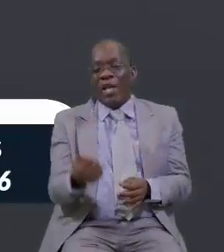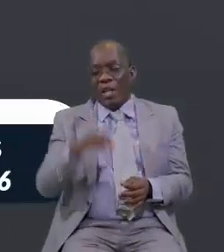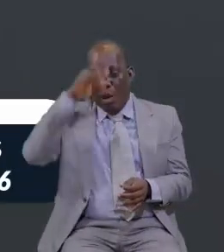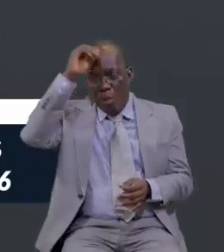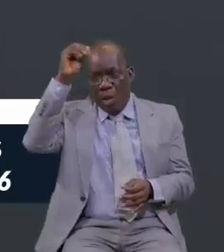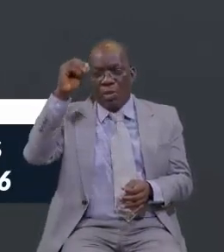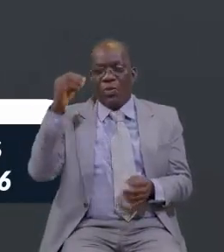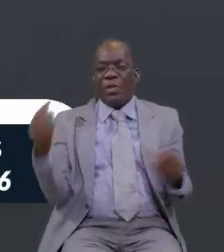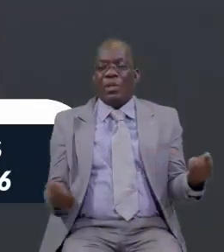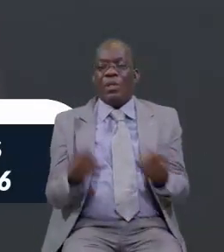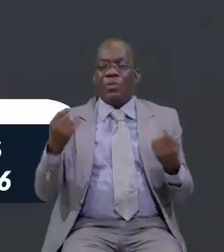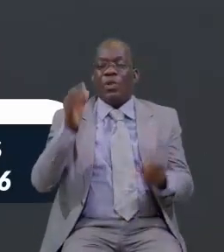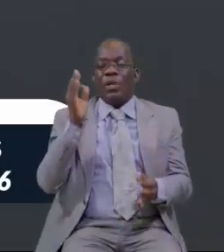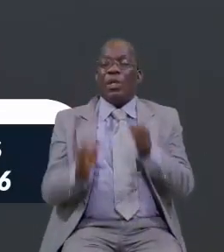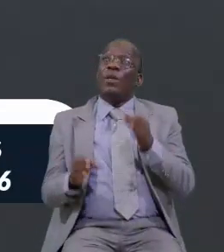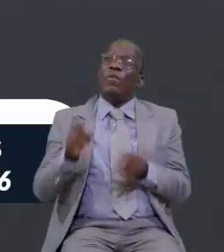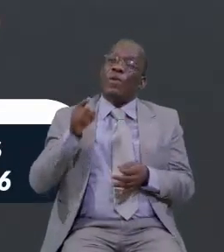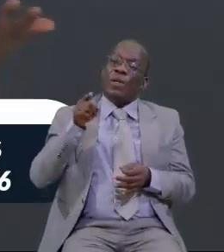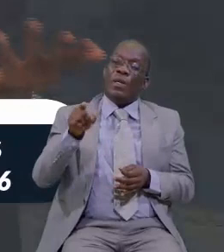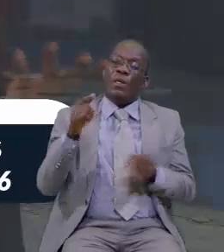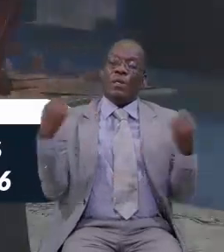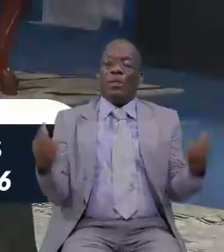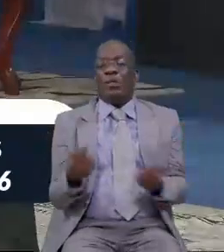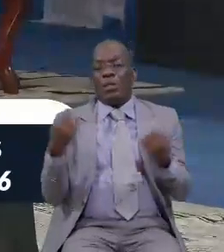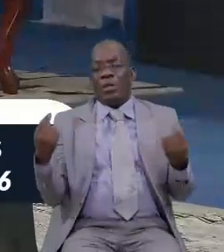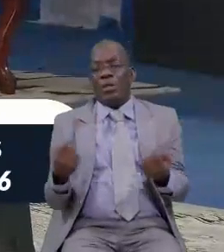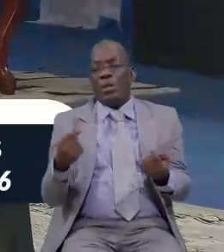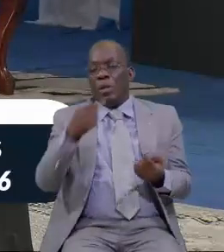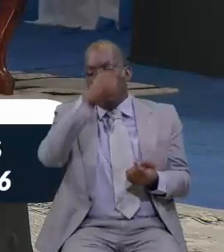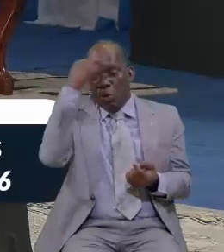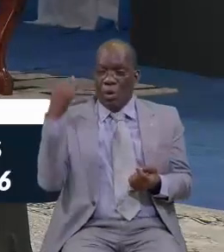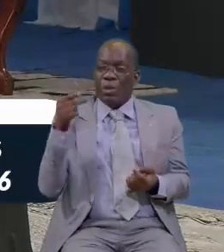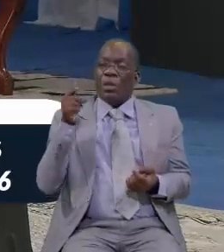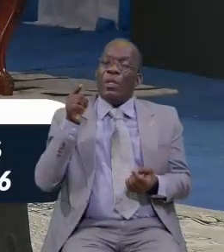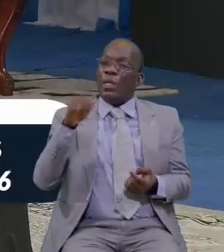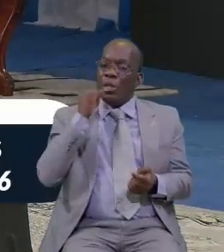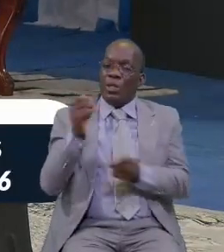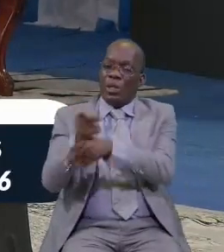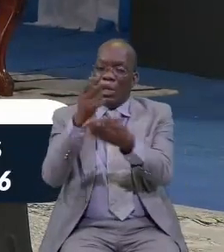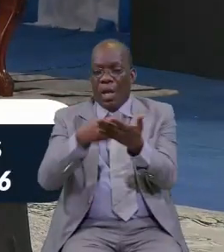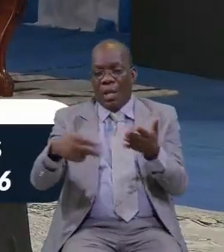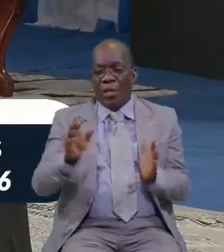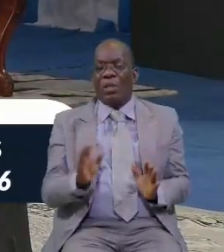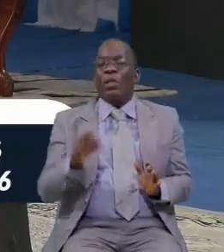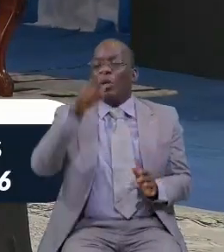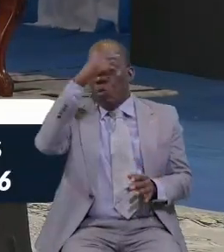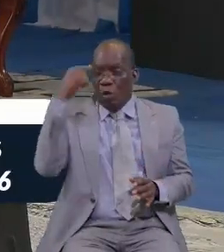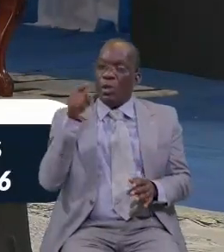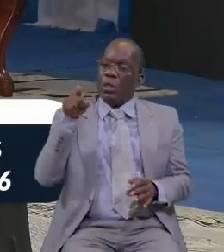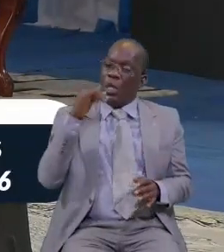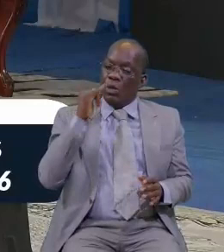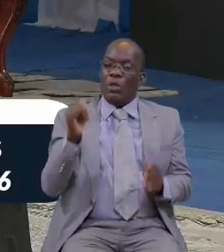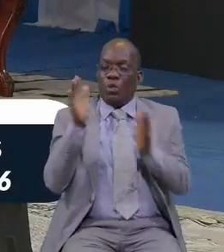if he sins because he's careless, because he's prayerless, because